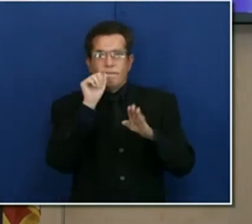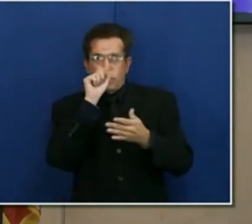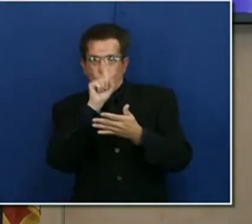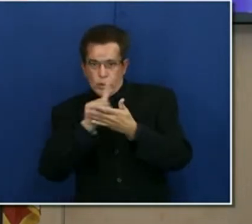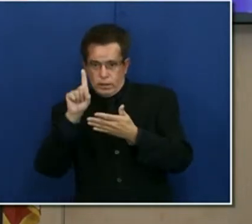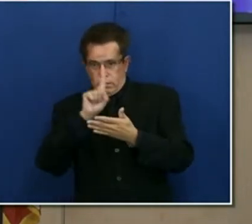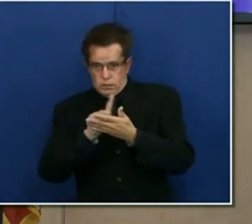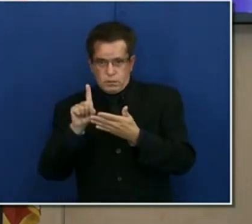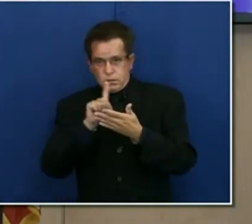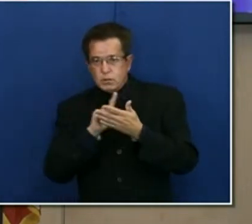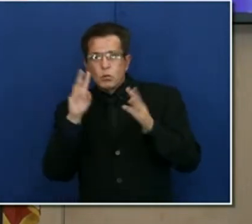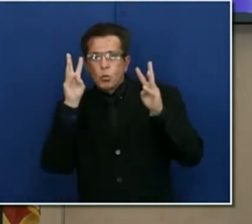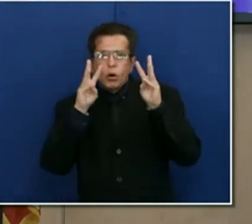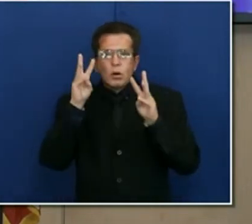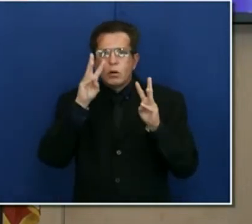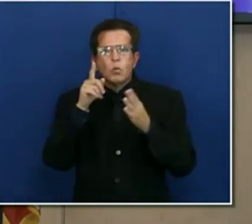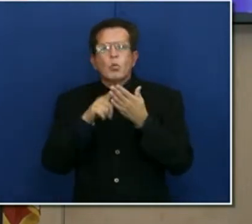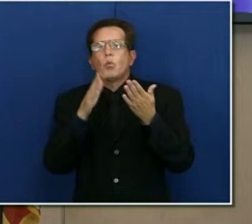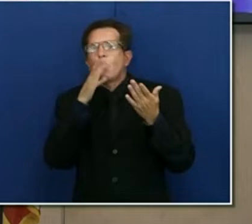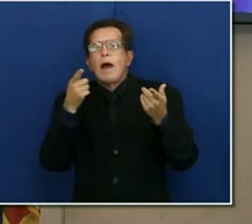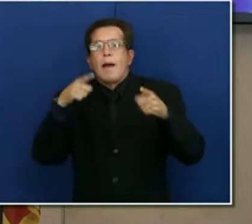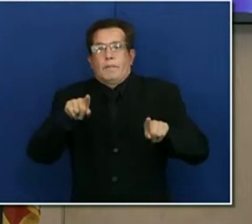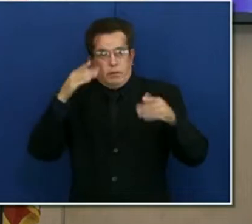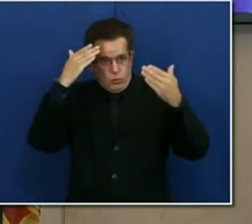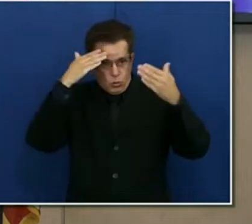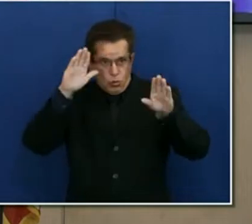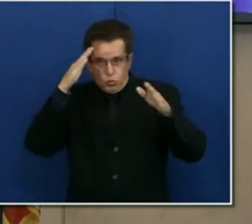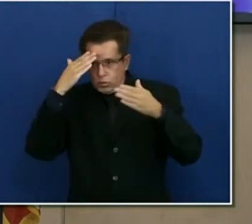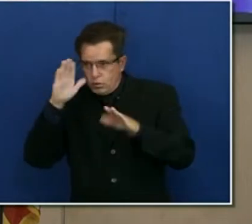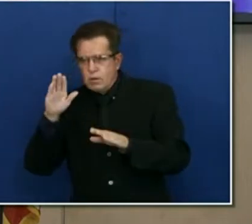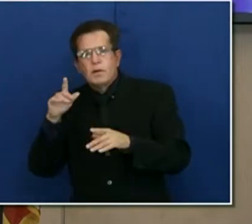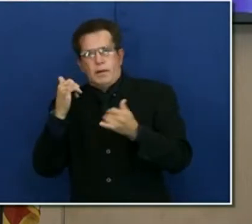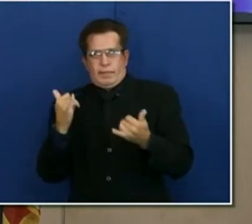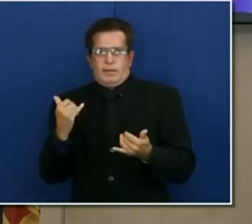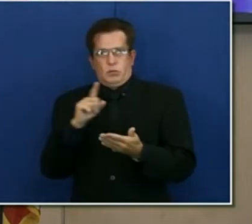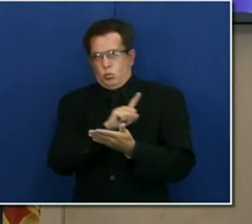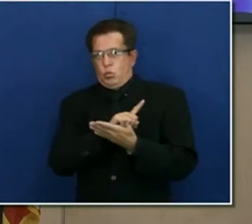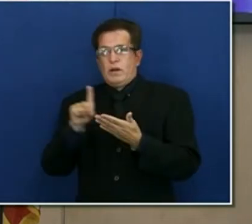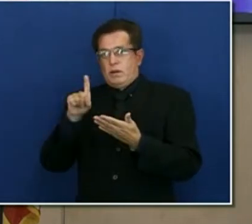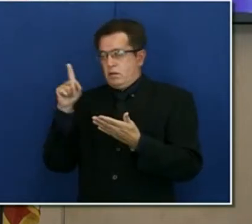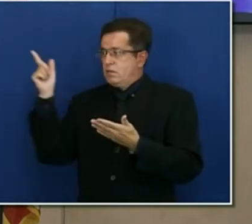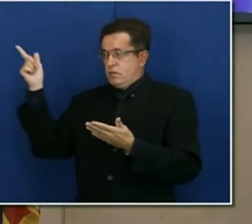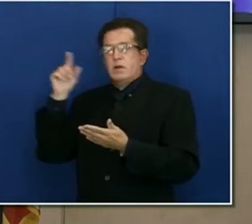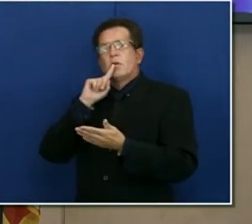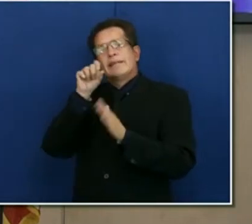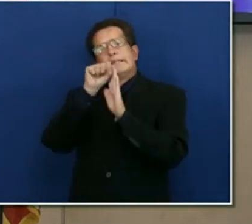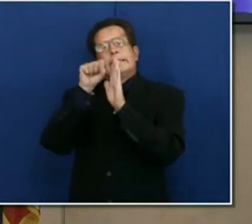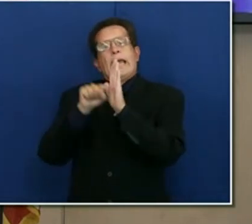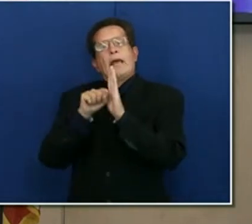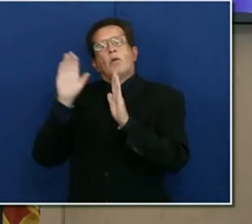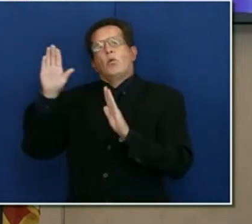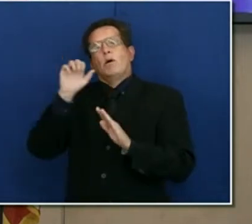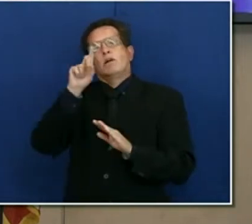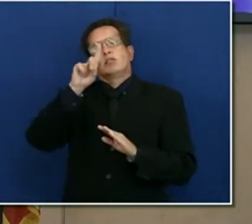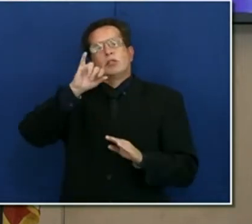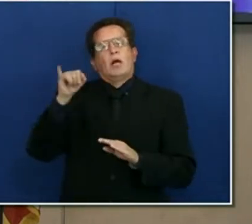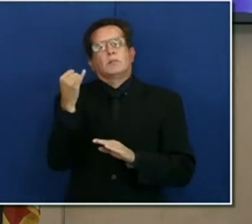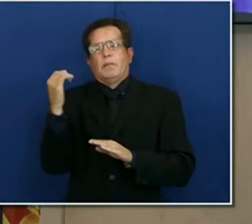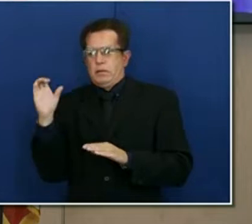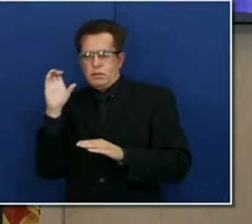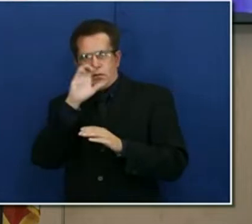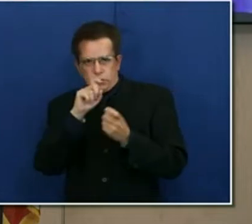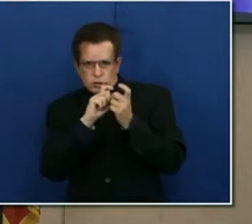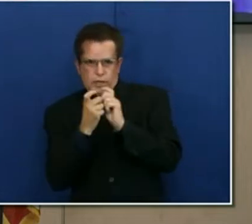what will happen. Over the last few weeks, we've been aided significantly by the state's readjustment factor, adjusting the case rates based